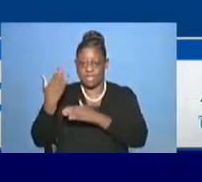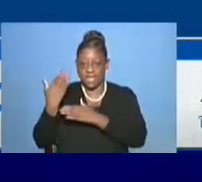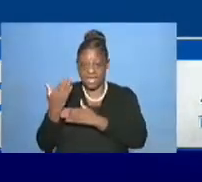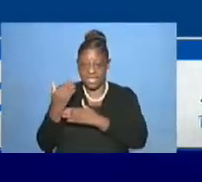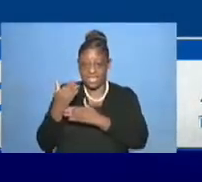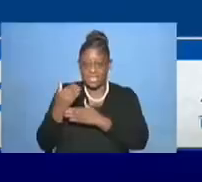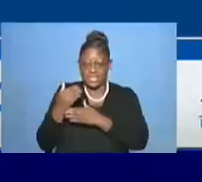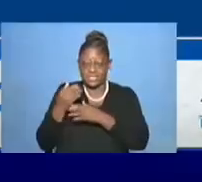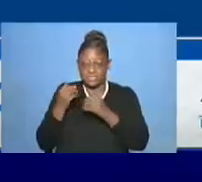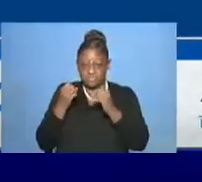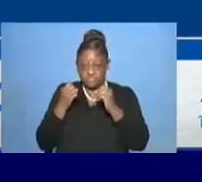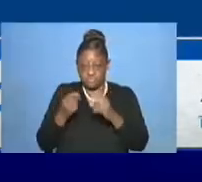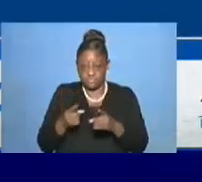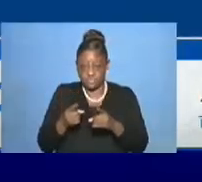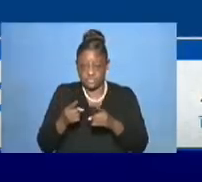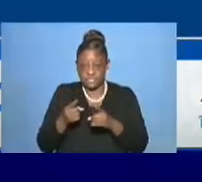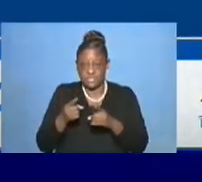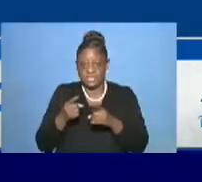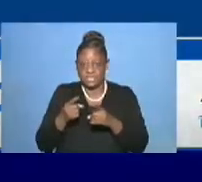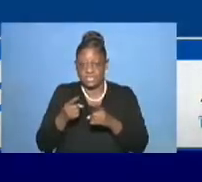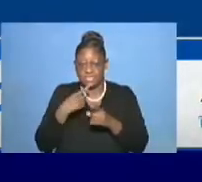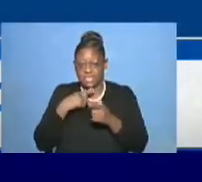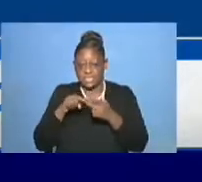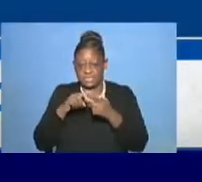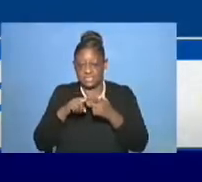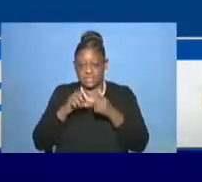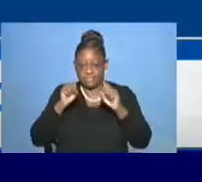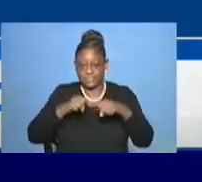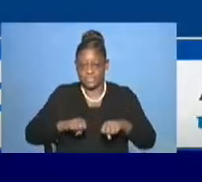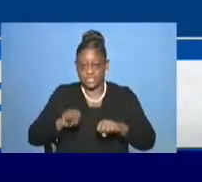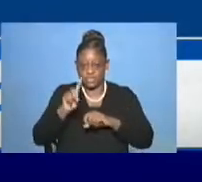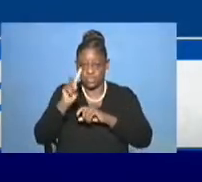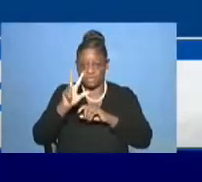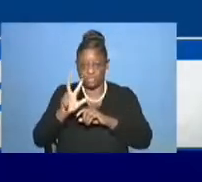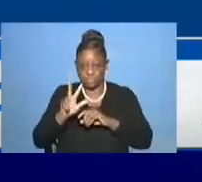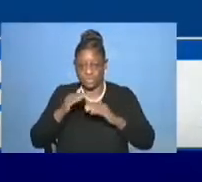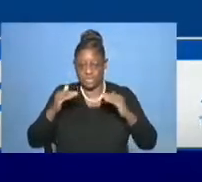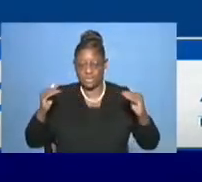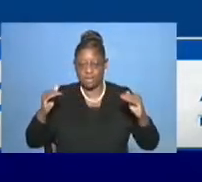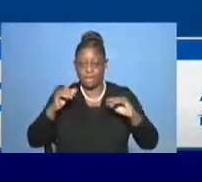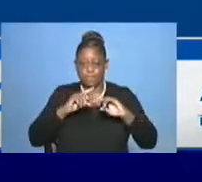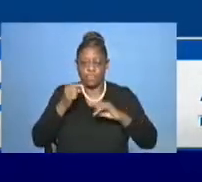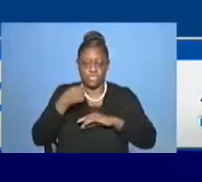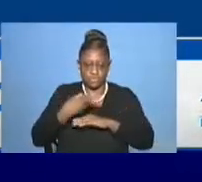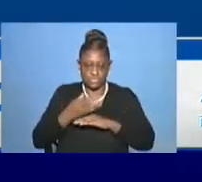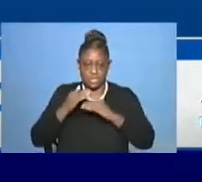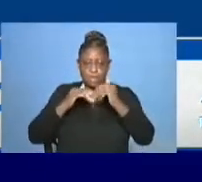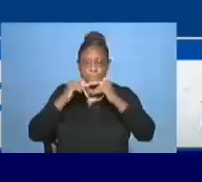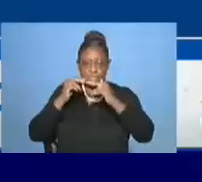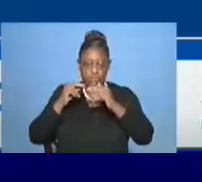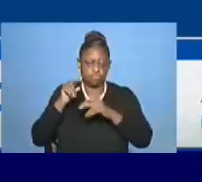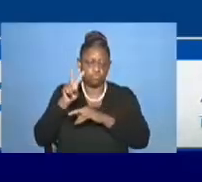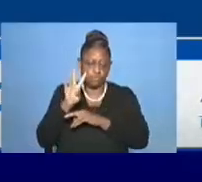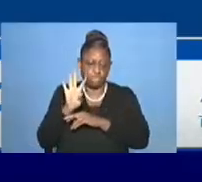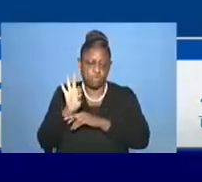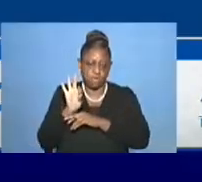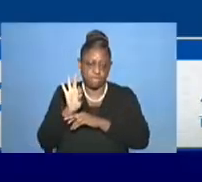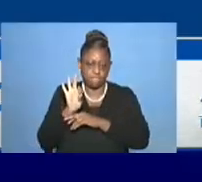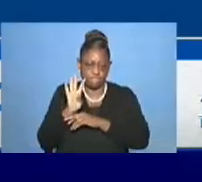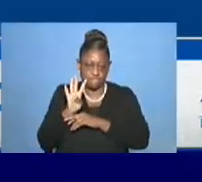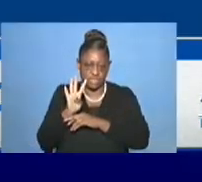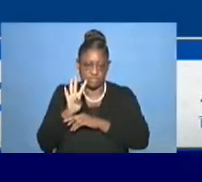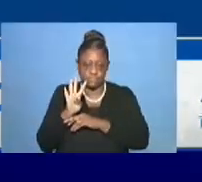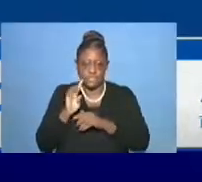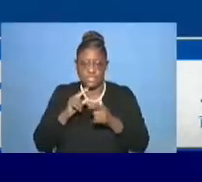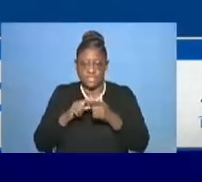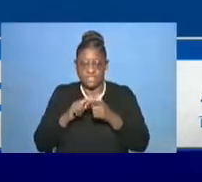system, picking up in speeds 10 to 15 knots. Wave heights 1 to 3 feet. They will be building Thursday afternoon to about 2 to 4 feet. Low tide takes place